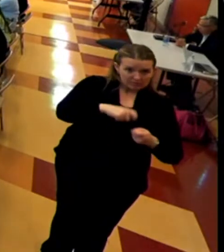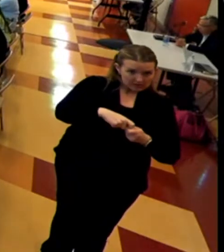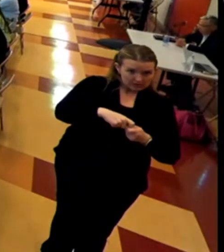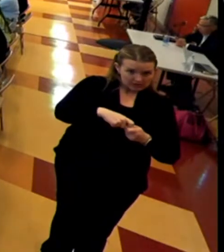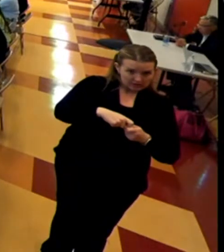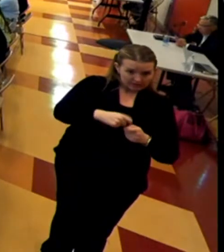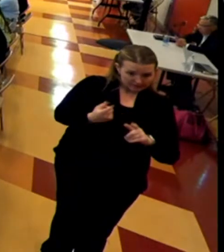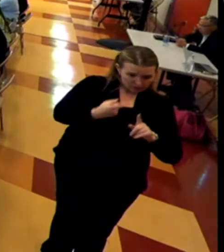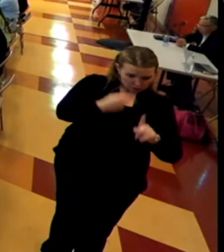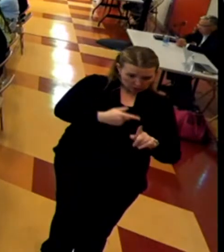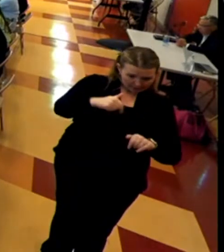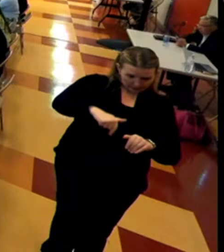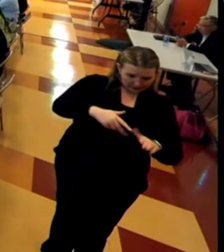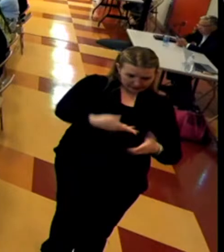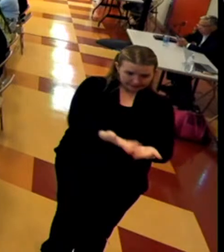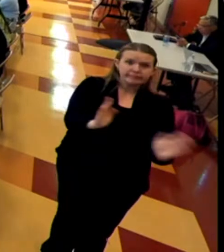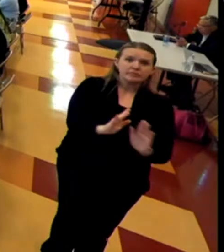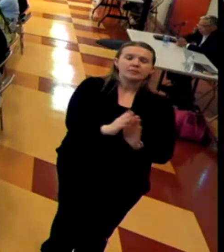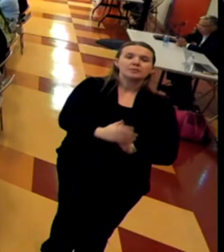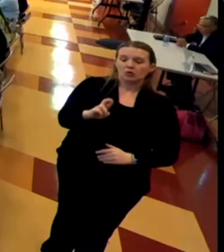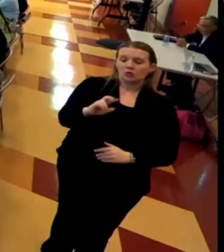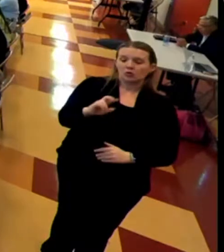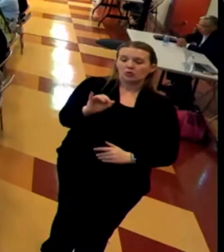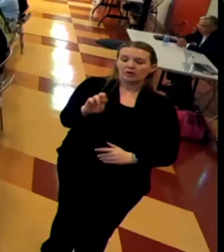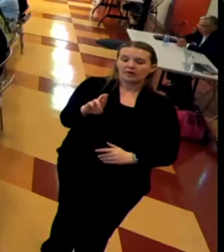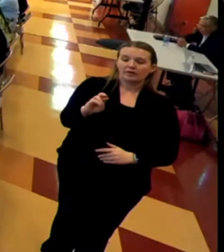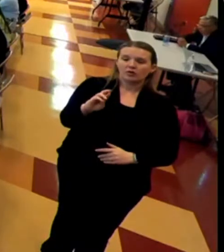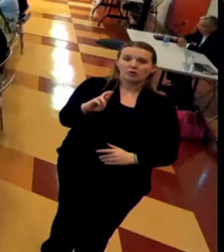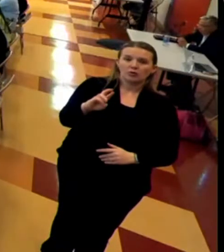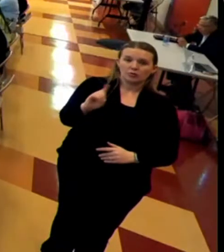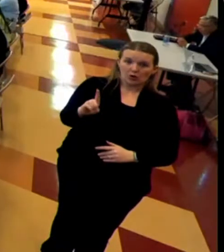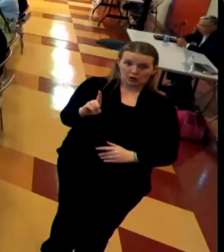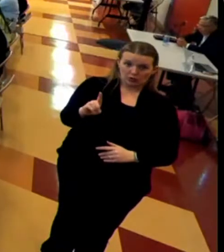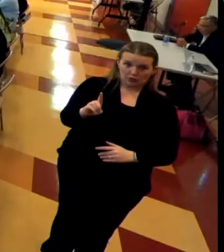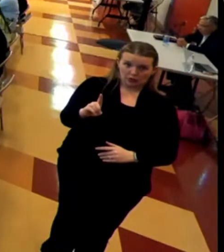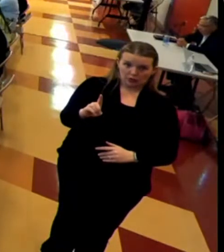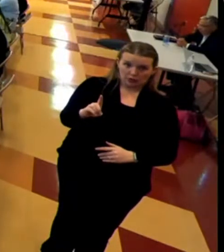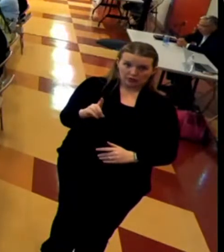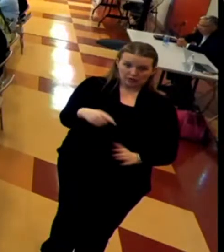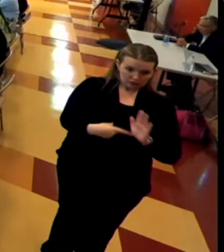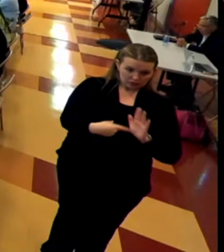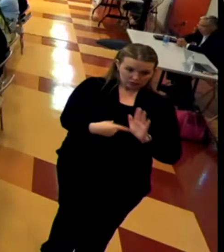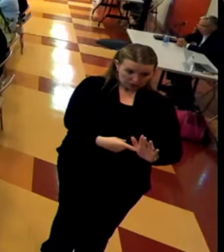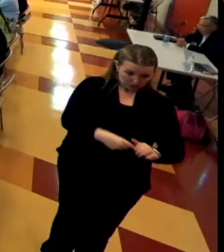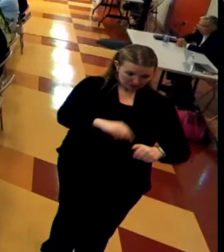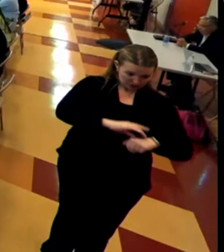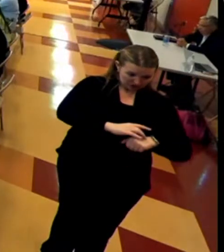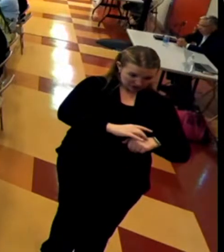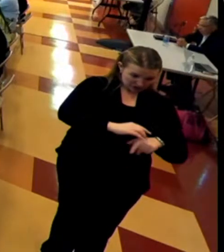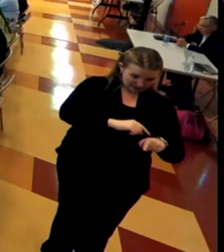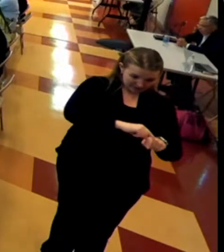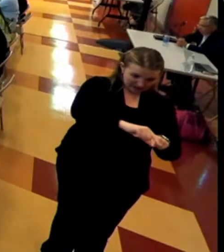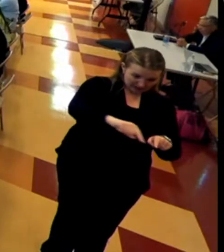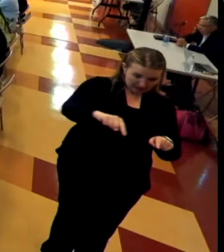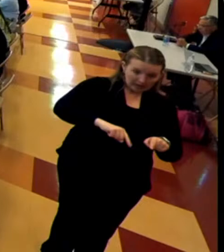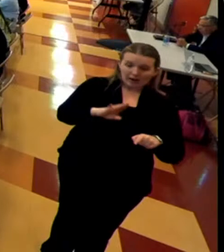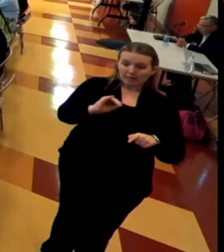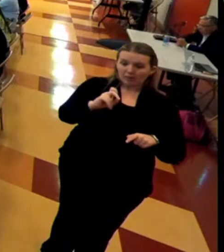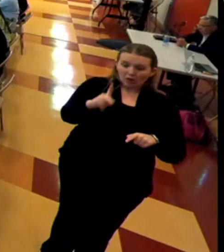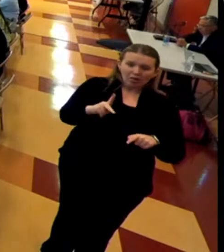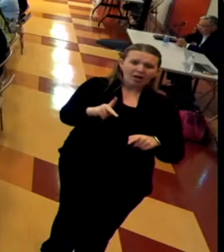force. River Road Association codified their geographic boundaries by block numbers and